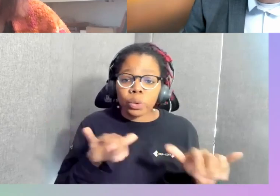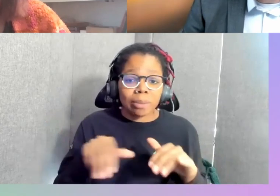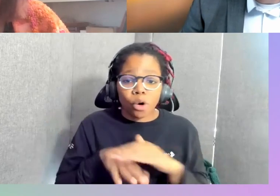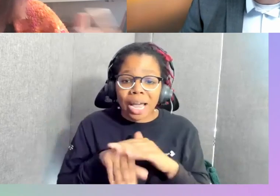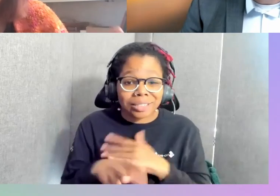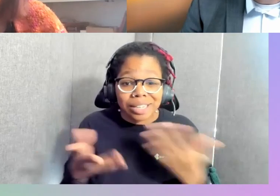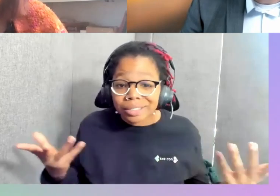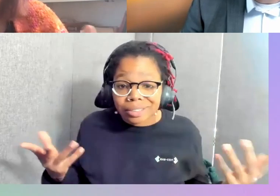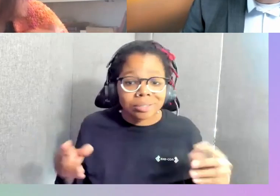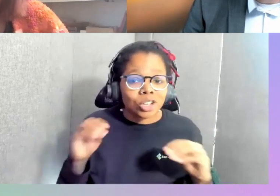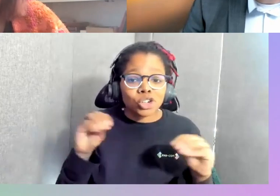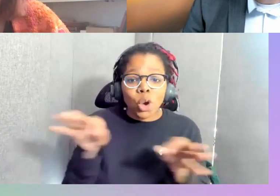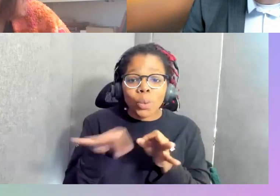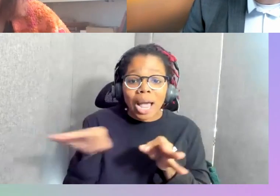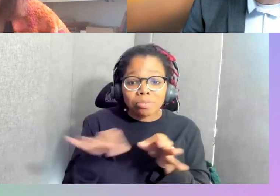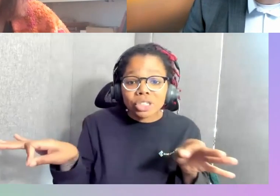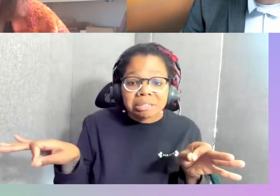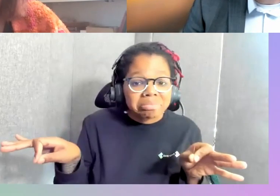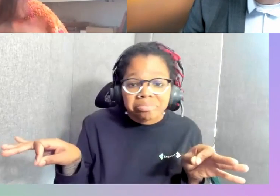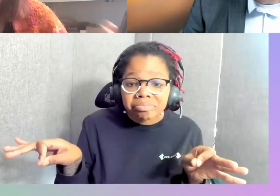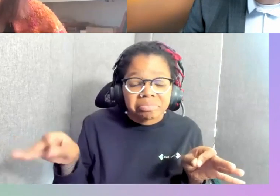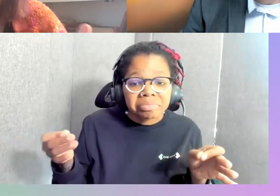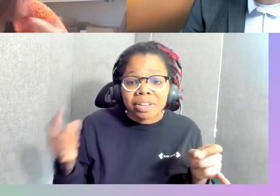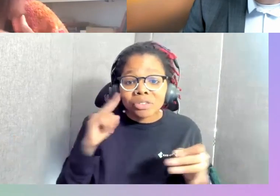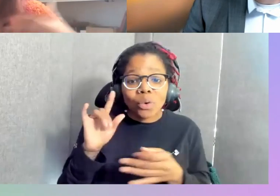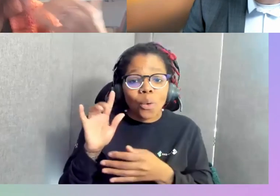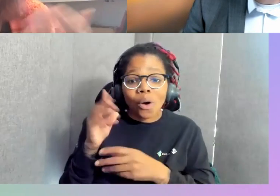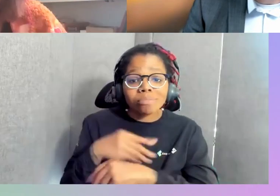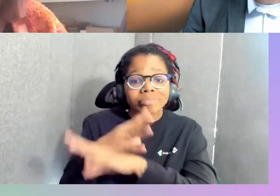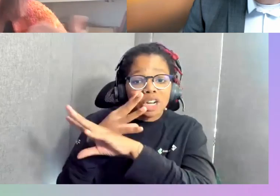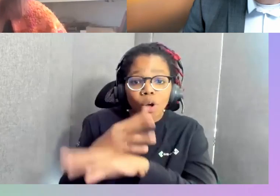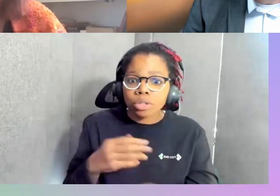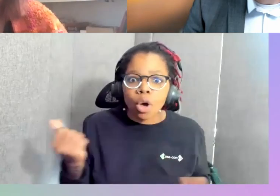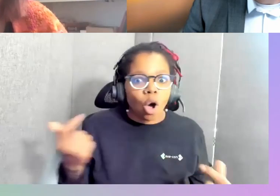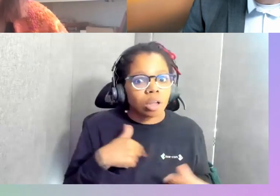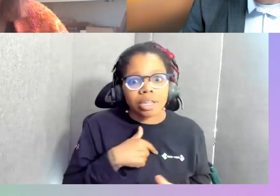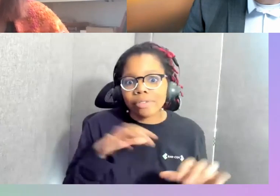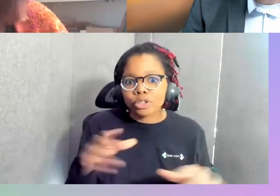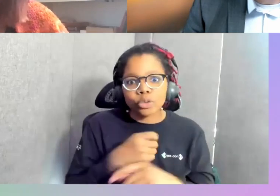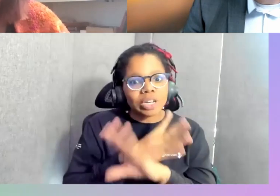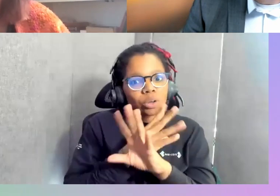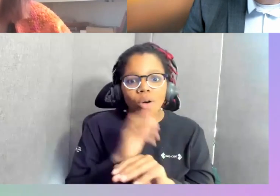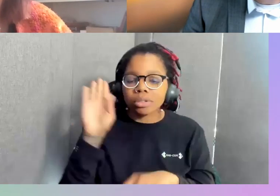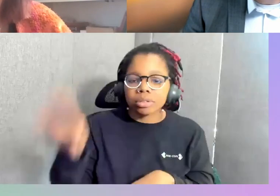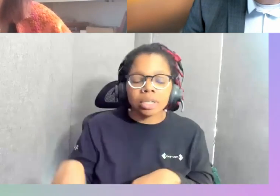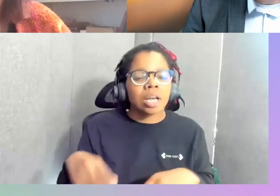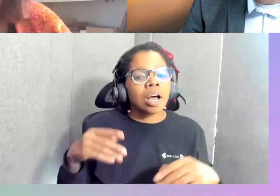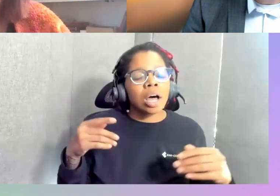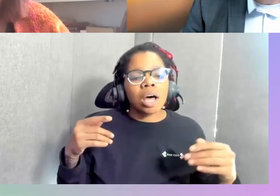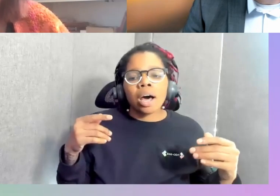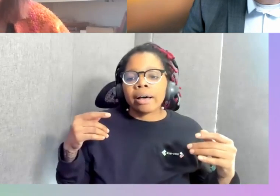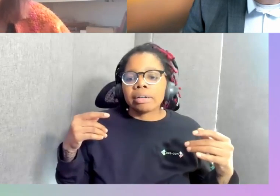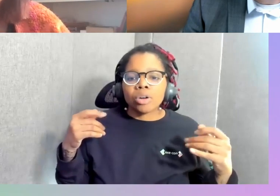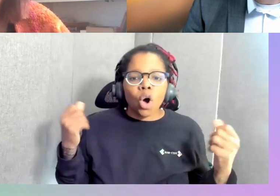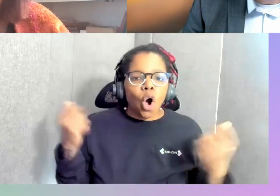access and no captioning on video calls, which we all do these days, all of those things to me